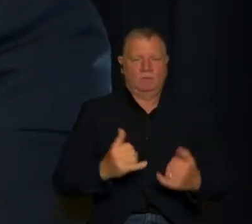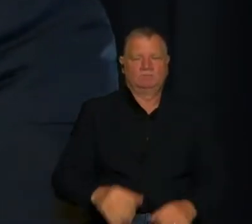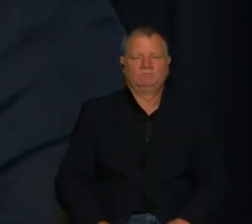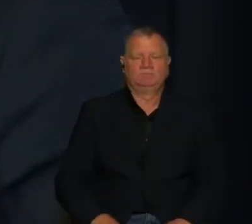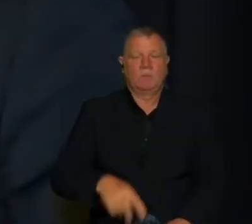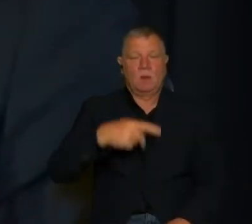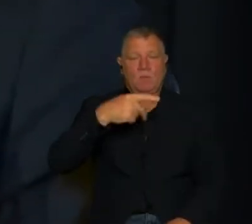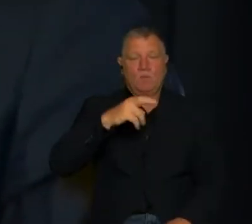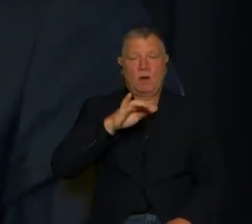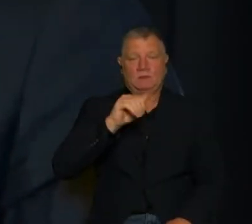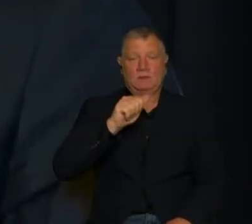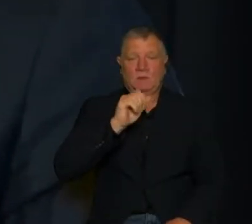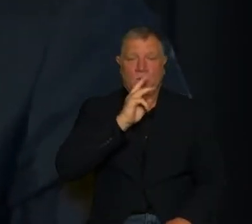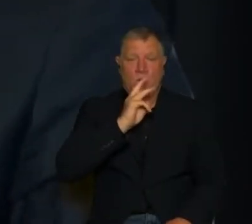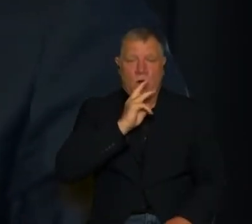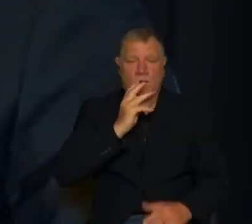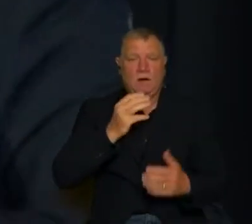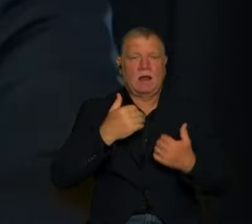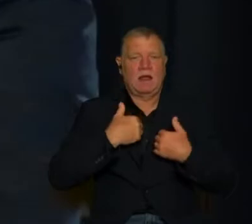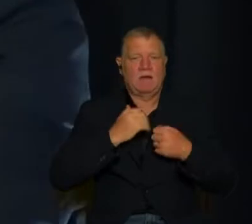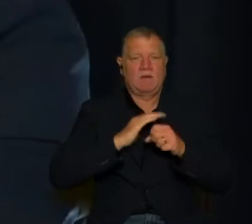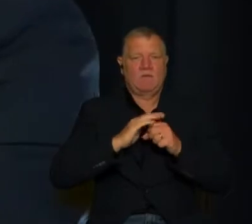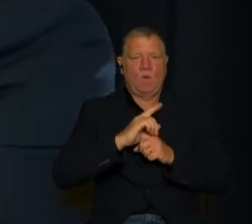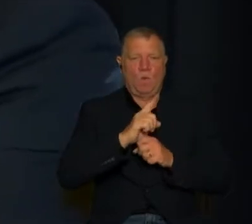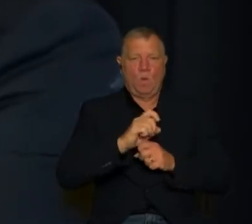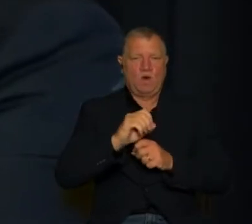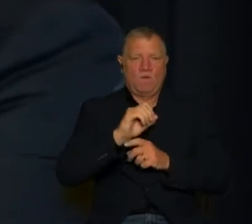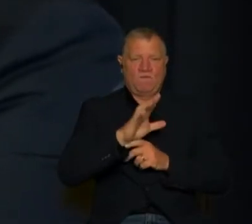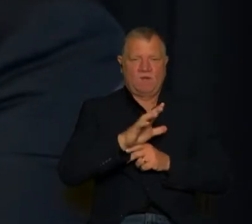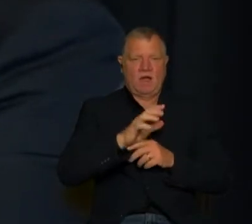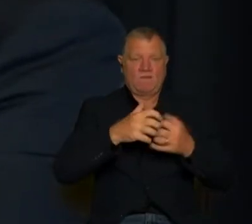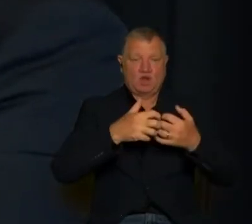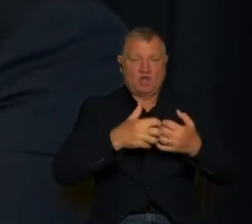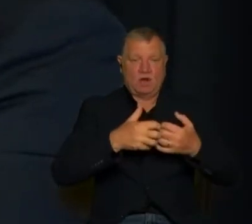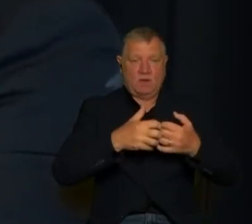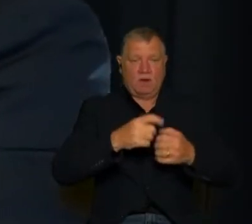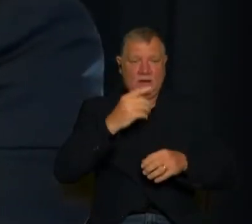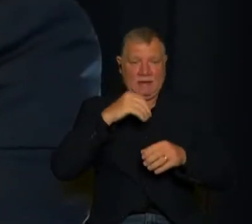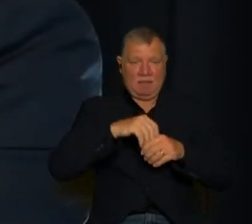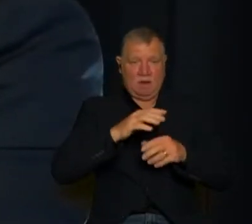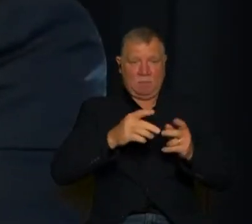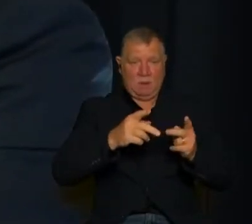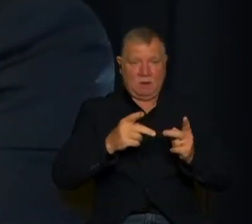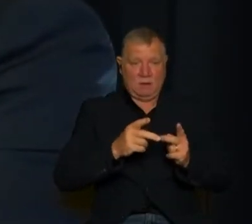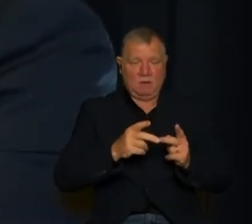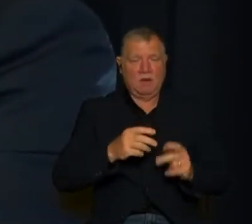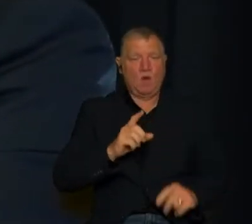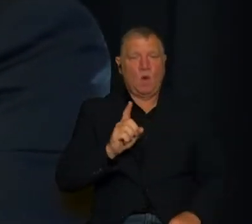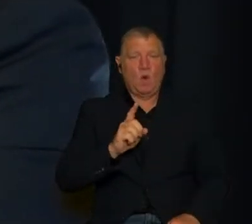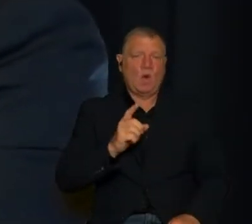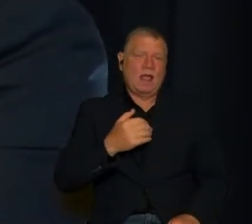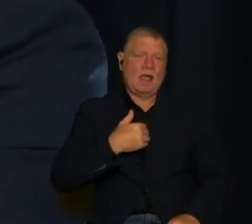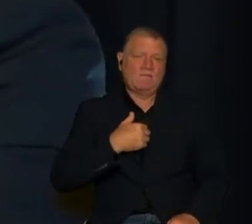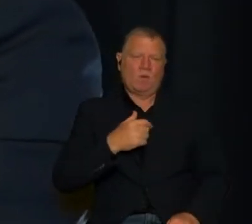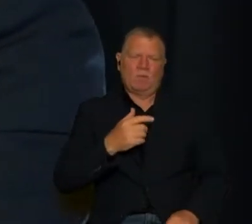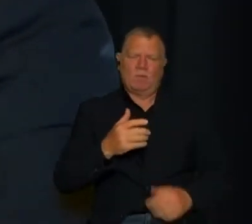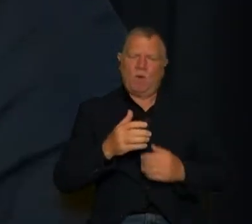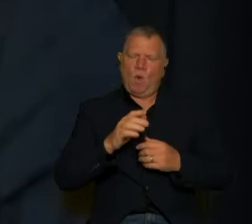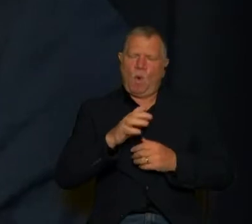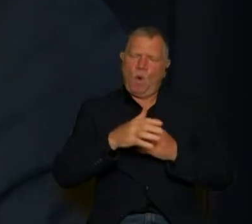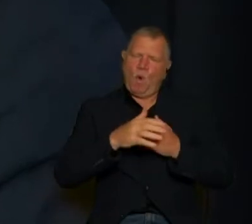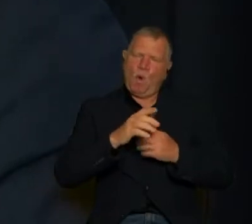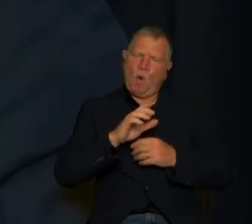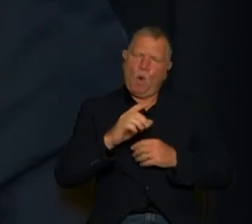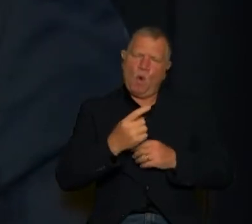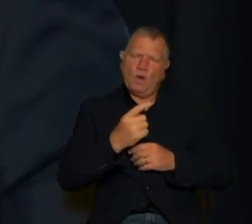PRASA is still using 105 generators in its facilities, and only about 1,600 of its customers are without